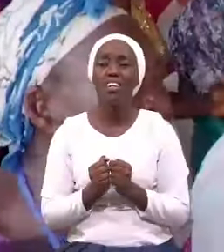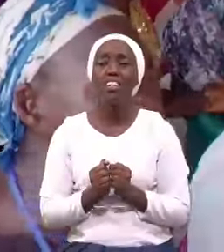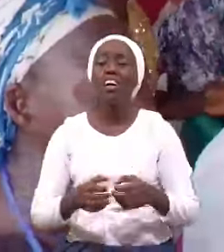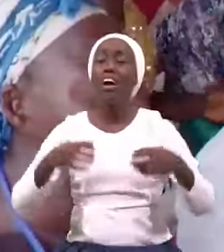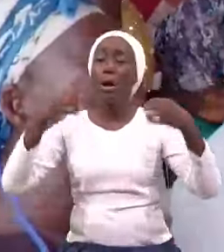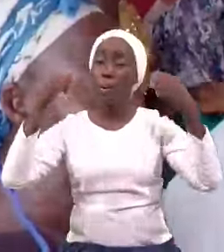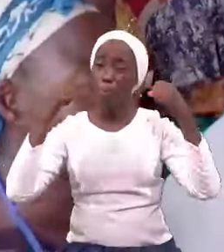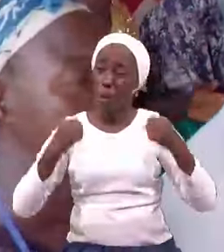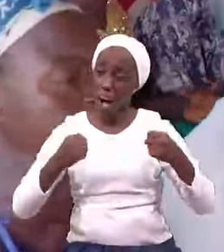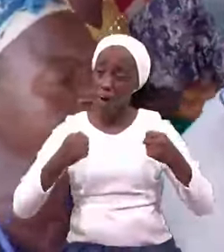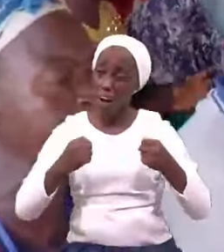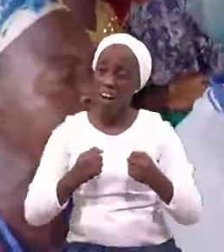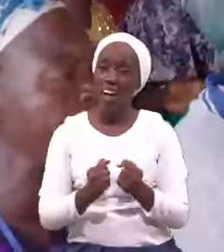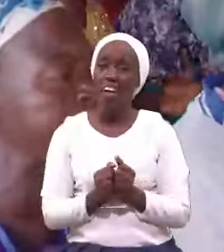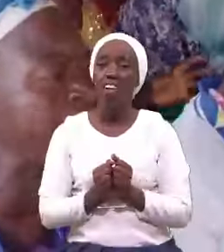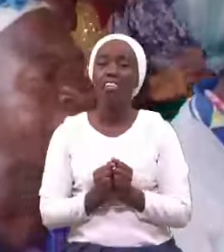Power.